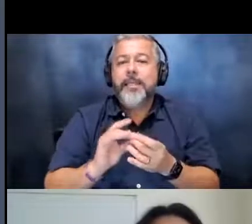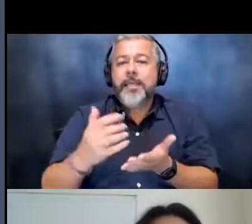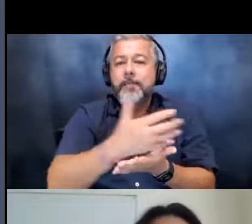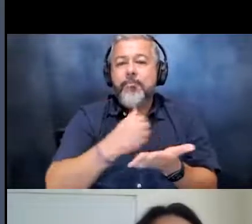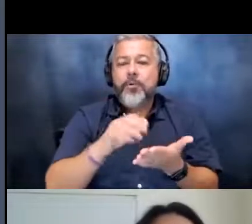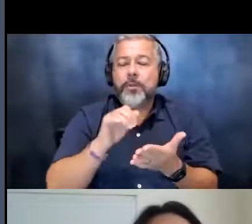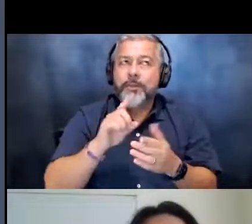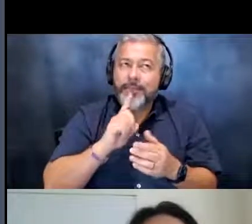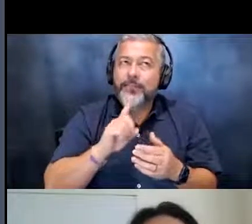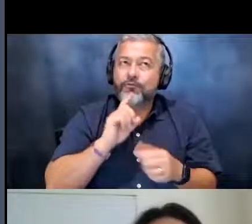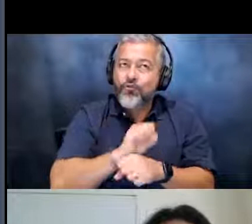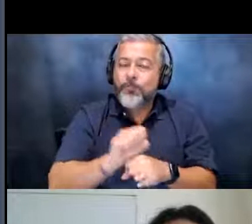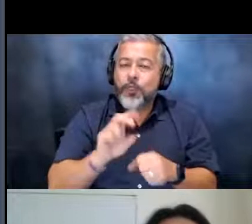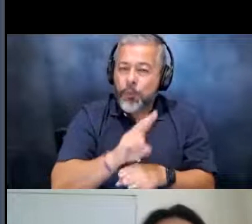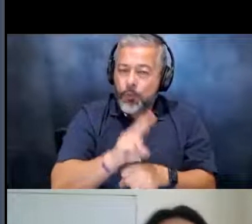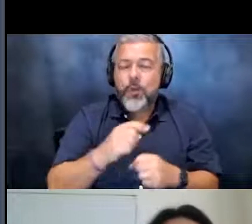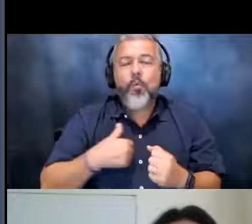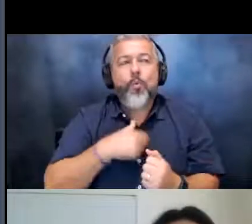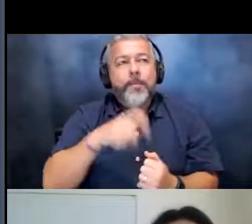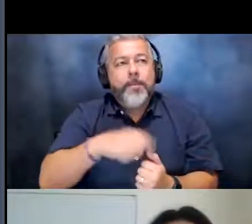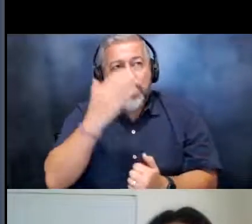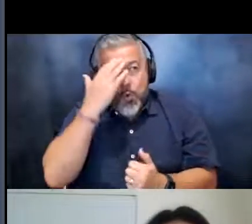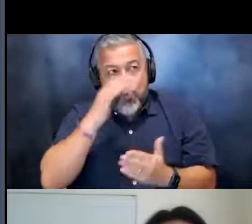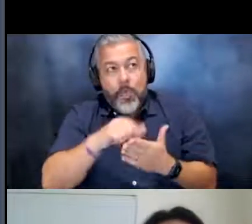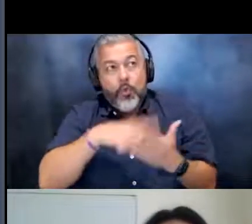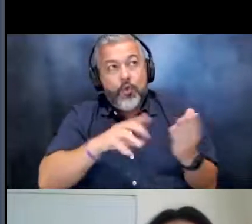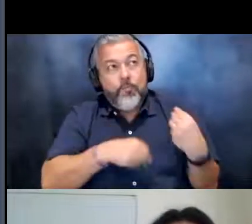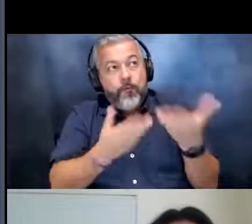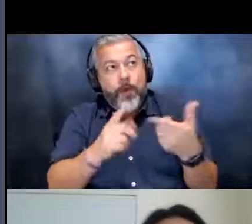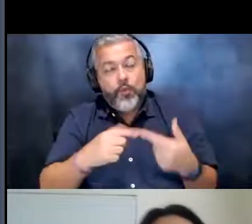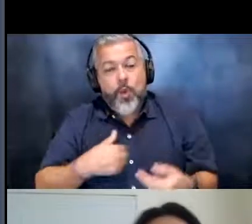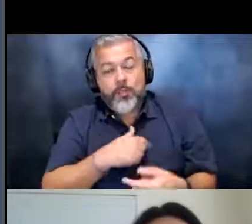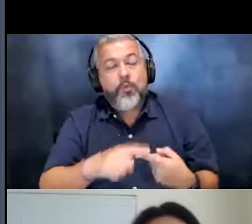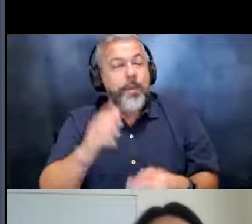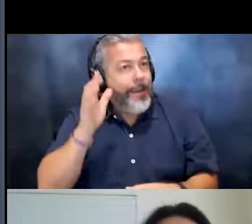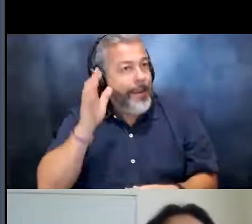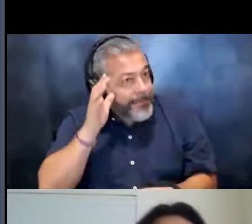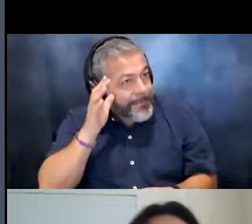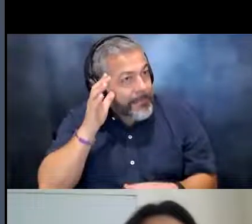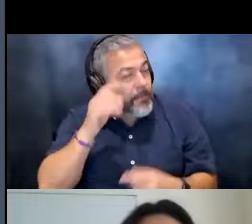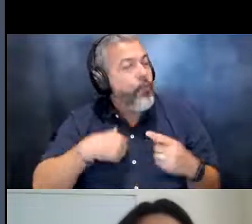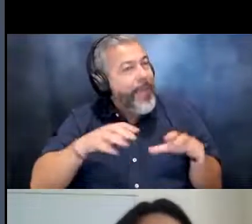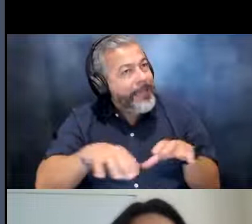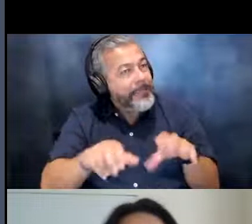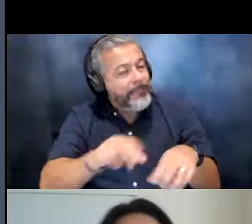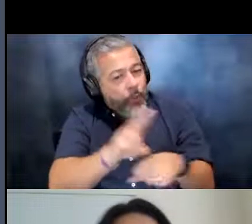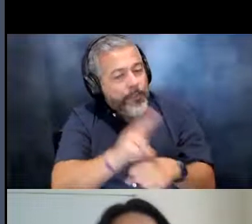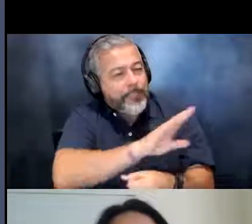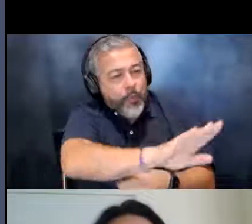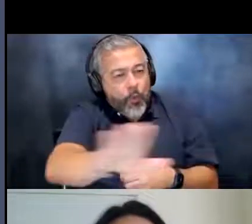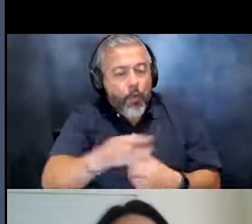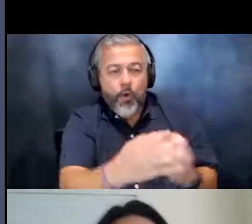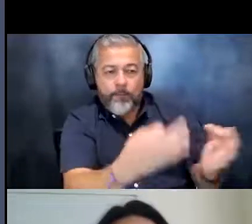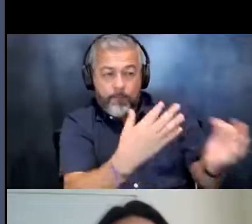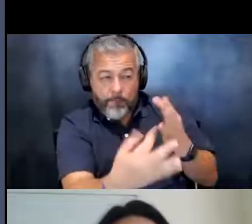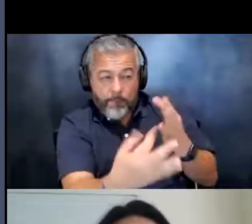what you are providing to us, we're listening, we're actively working on it, utilizing it as we move through